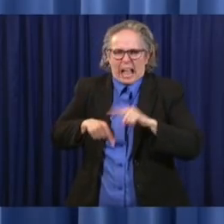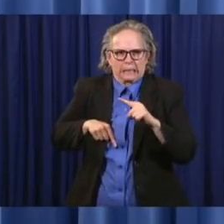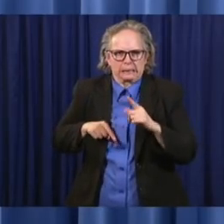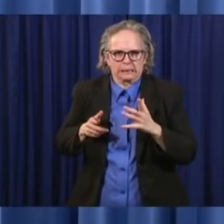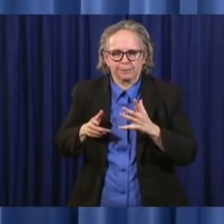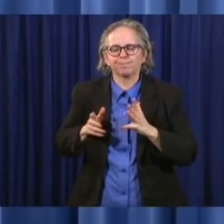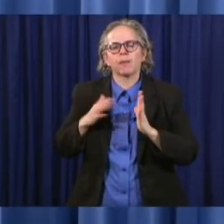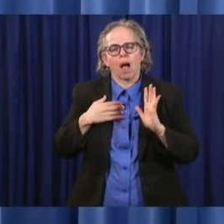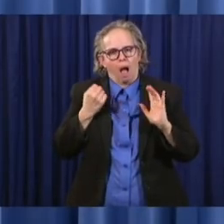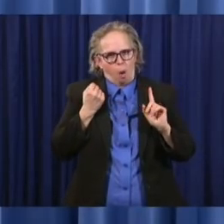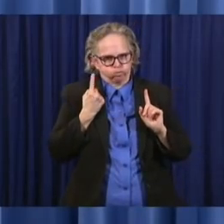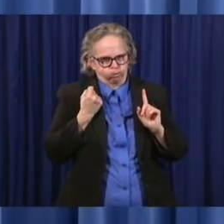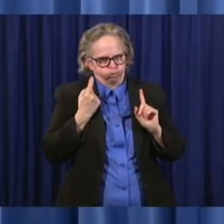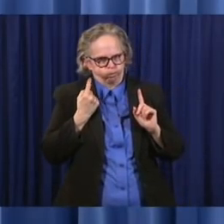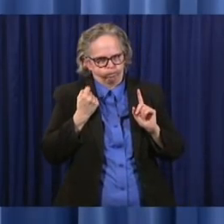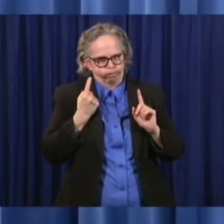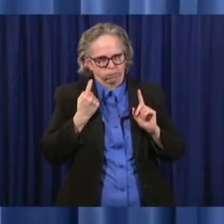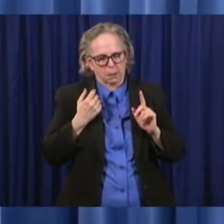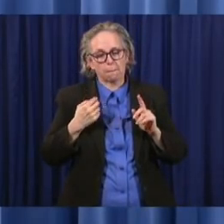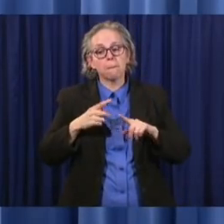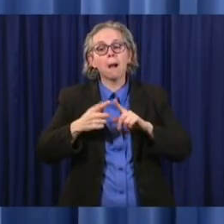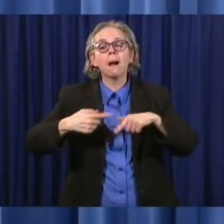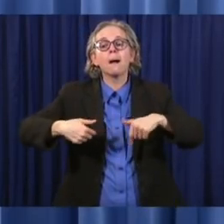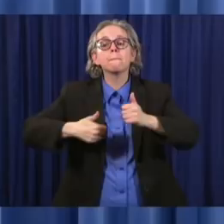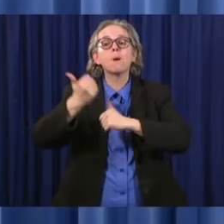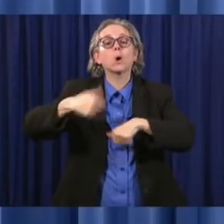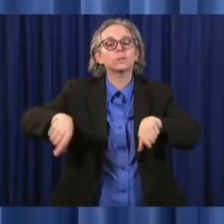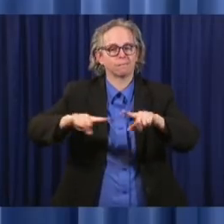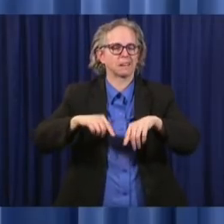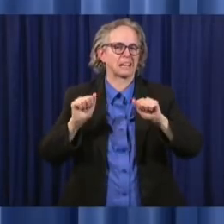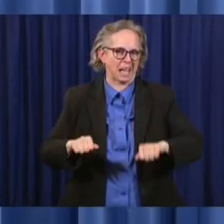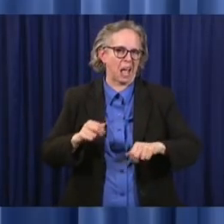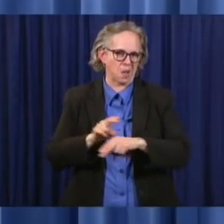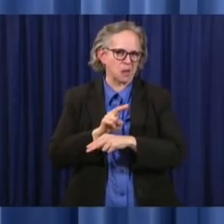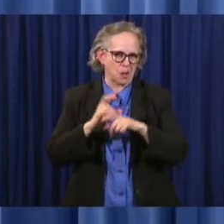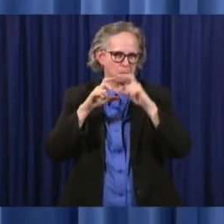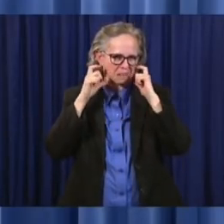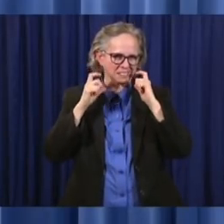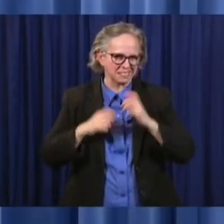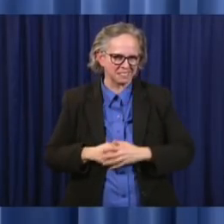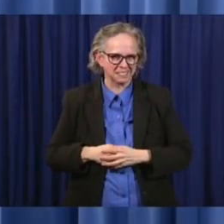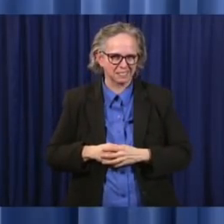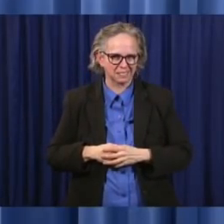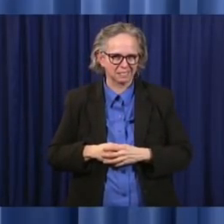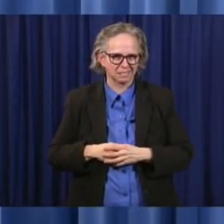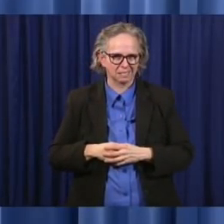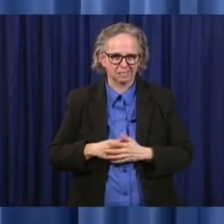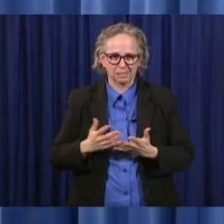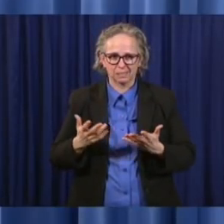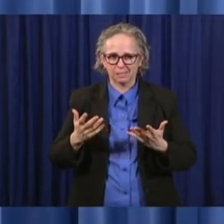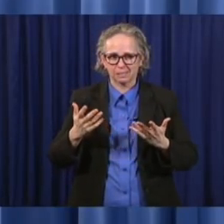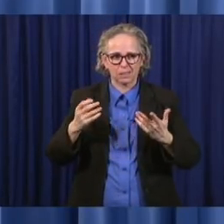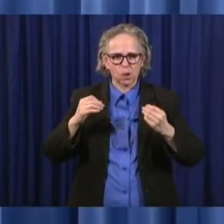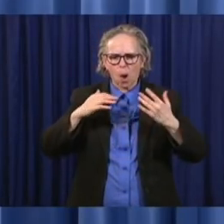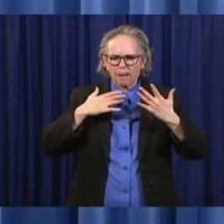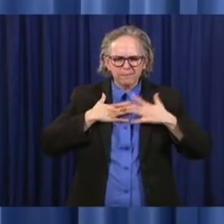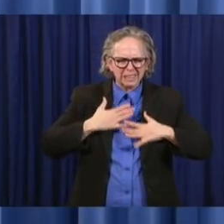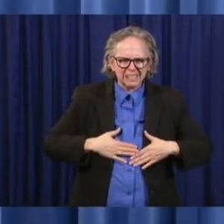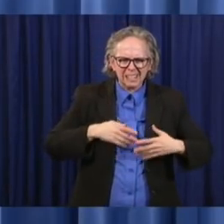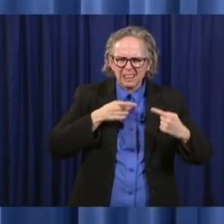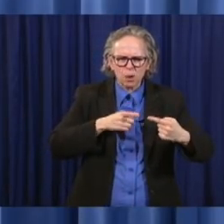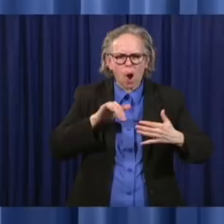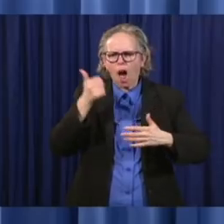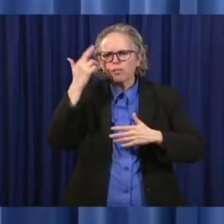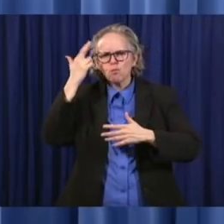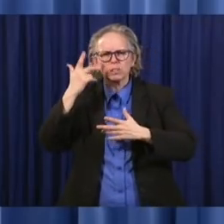But the majority of us can wear them. We don't have a physical or any other problem about wearing